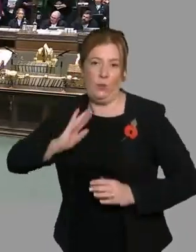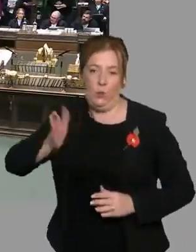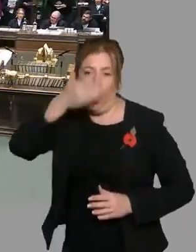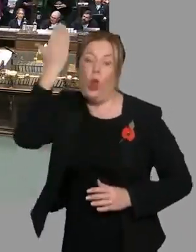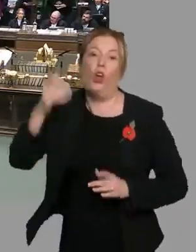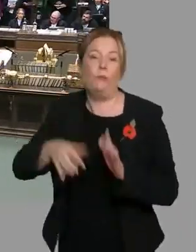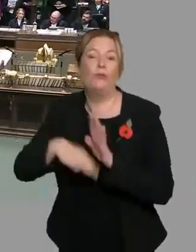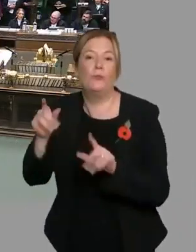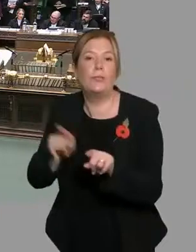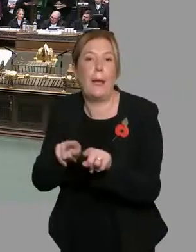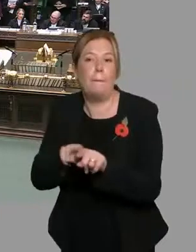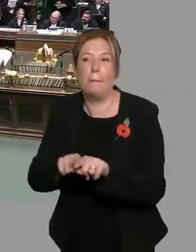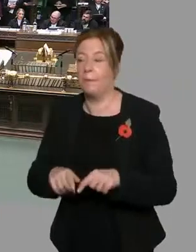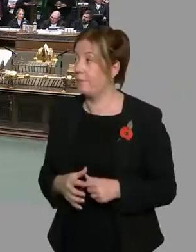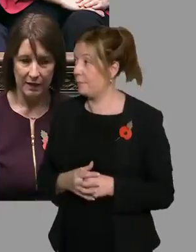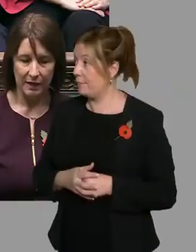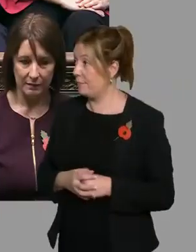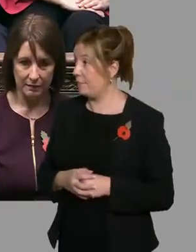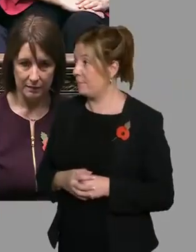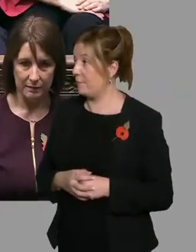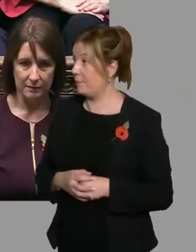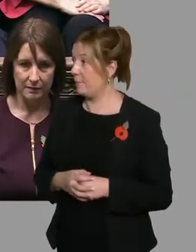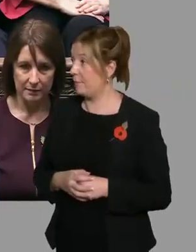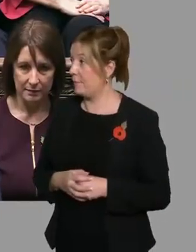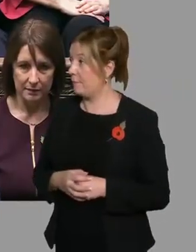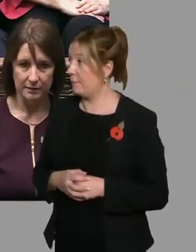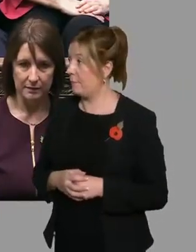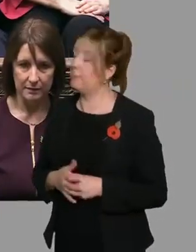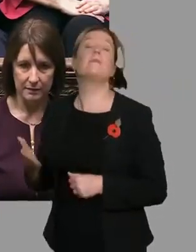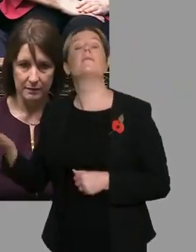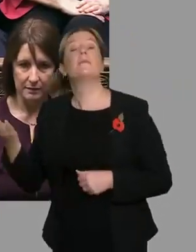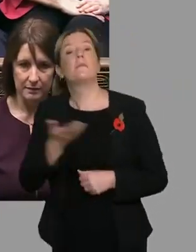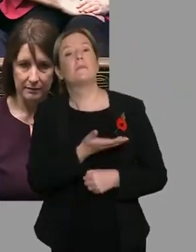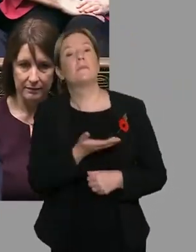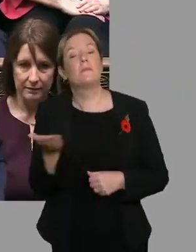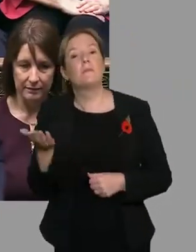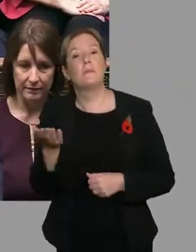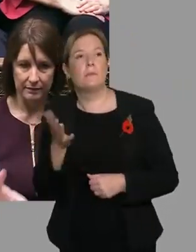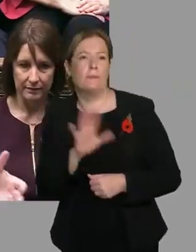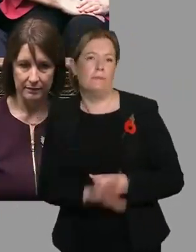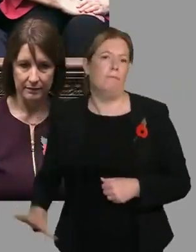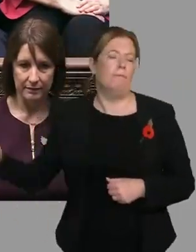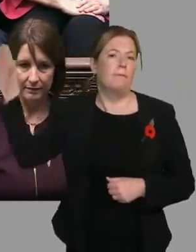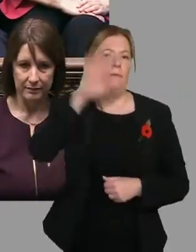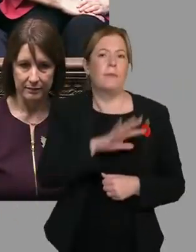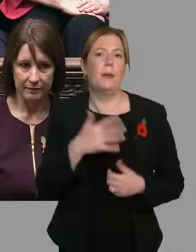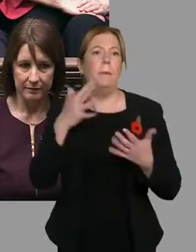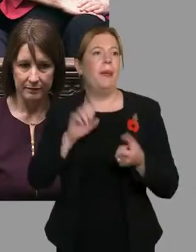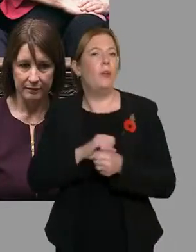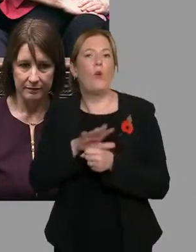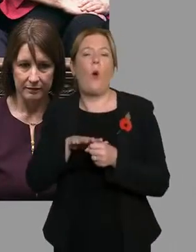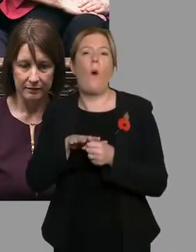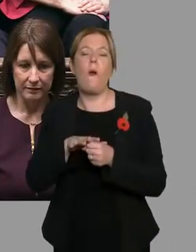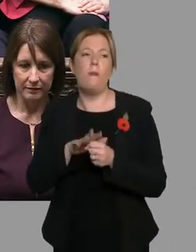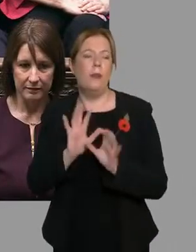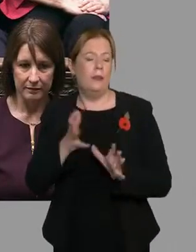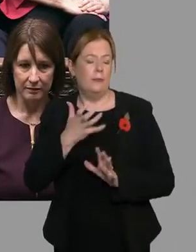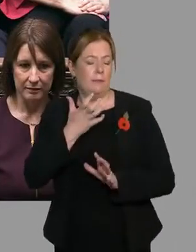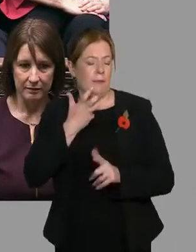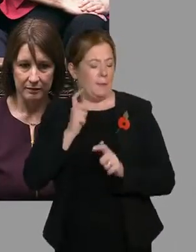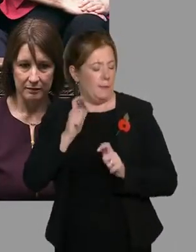Mr. Speaker, across the country people made enormous sacrifices during COVID. They missed weddings, births,